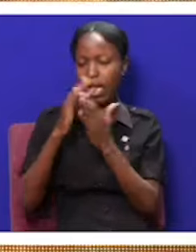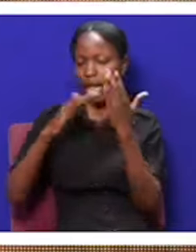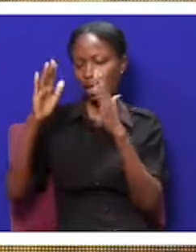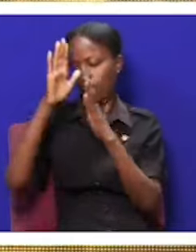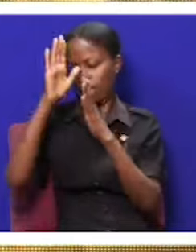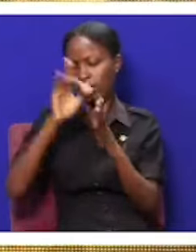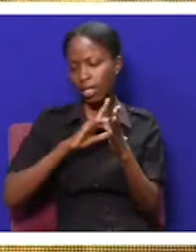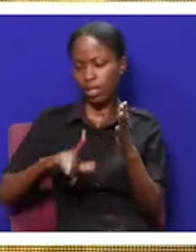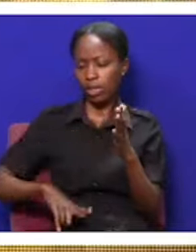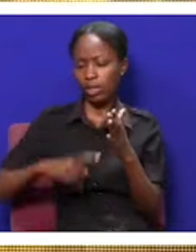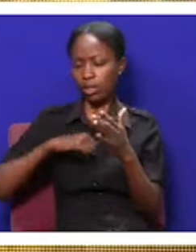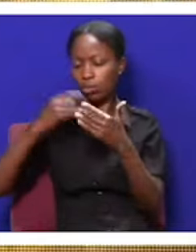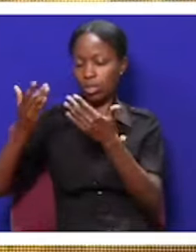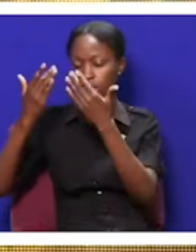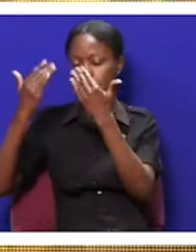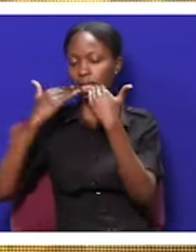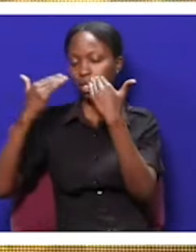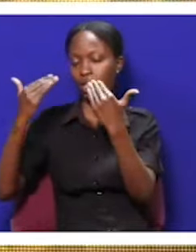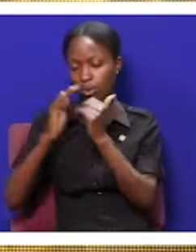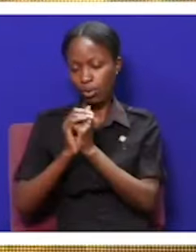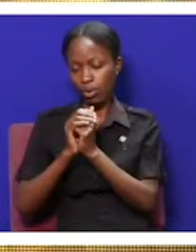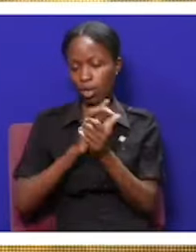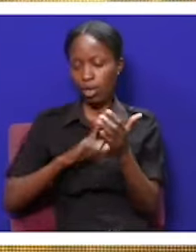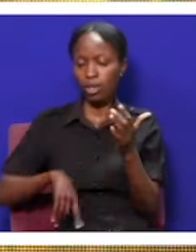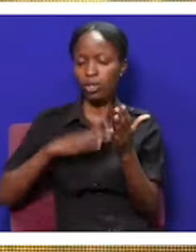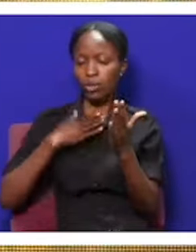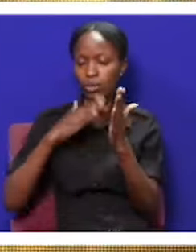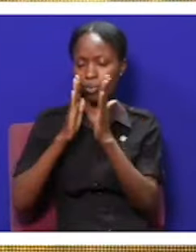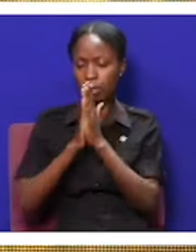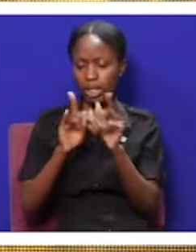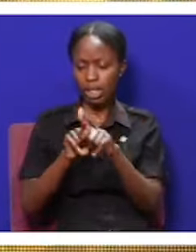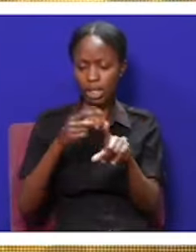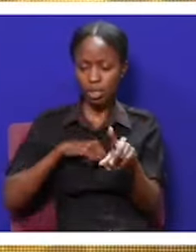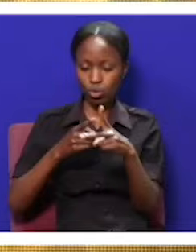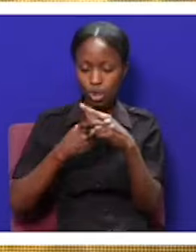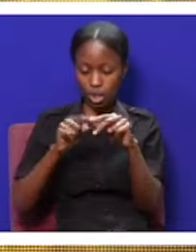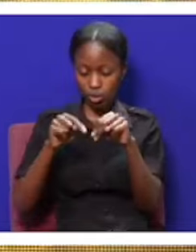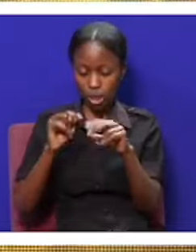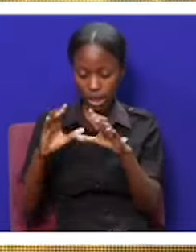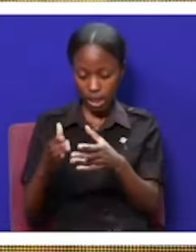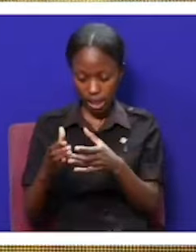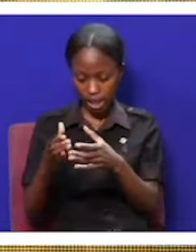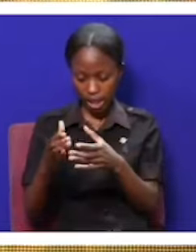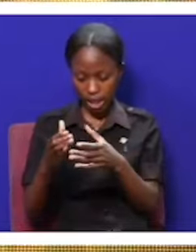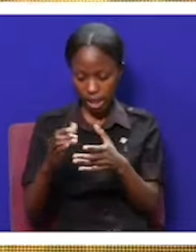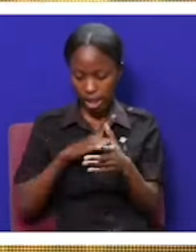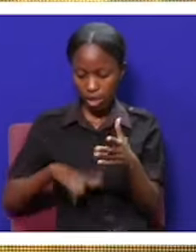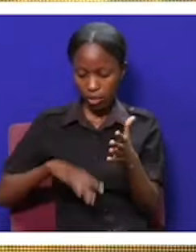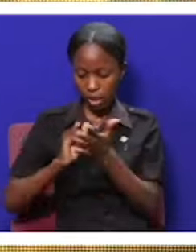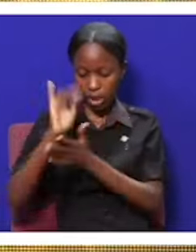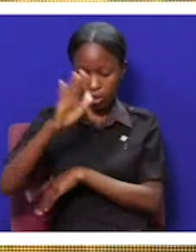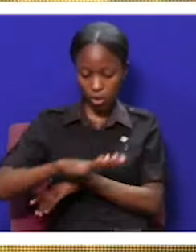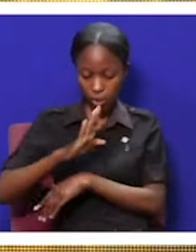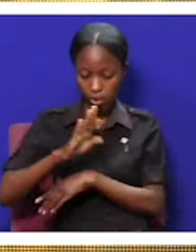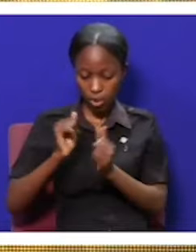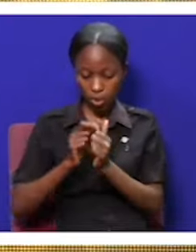Father, we give you thanks. We pray, Lord, that as we begin our lesson today, that your presence will be